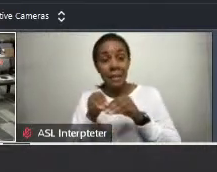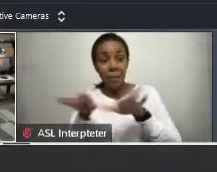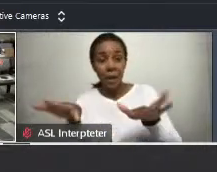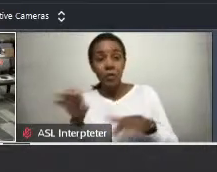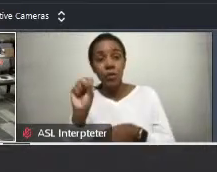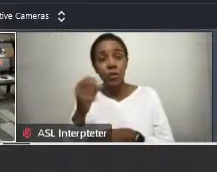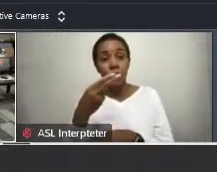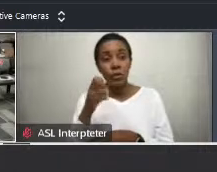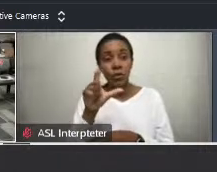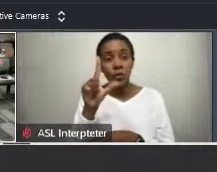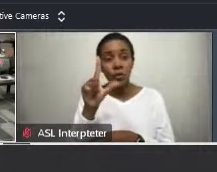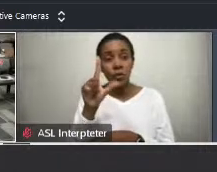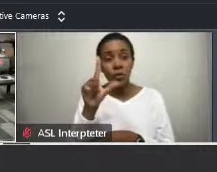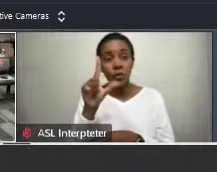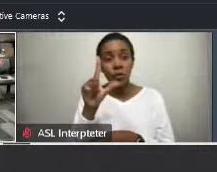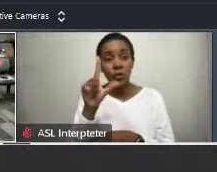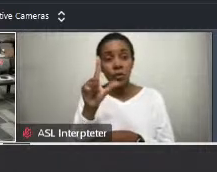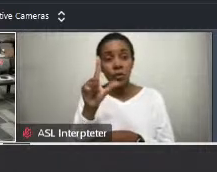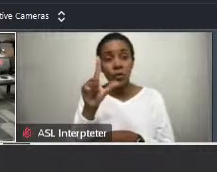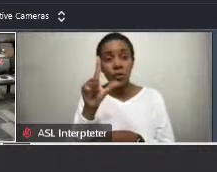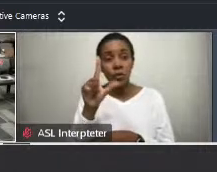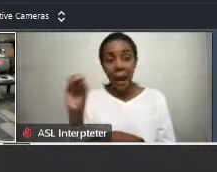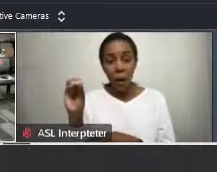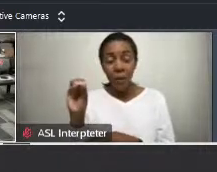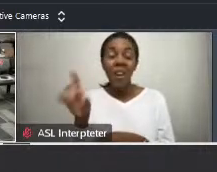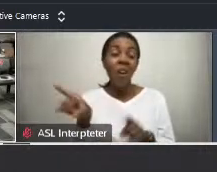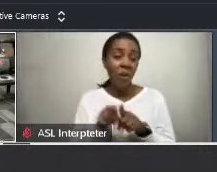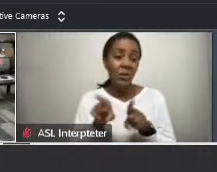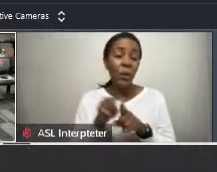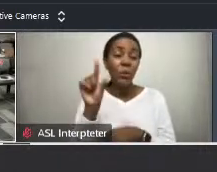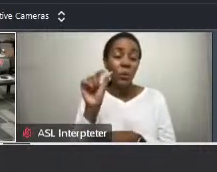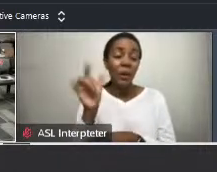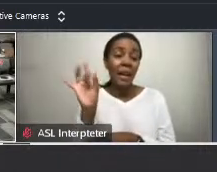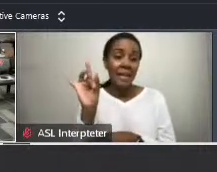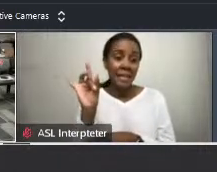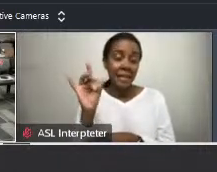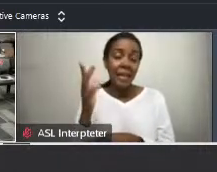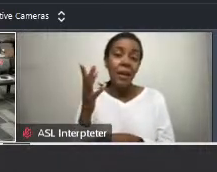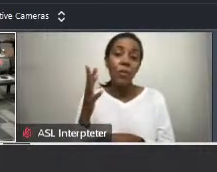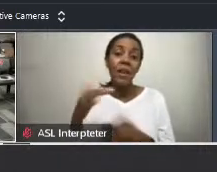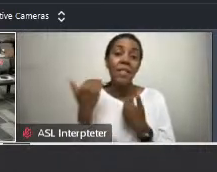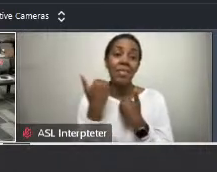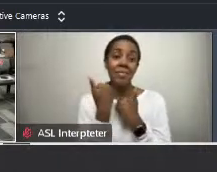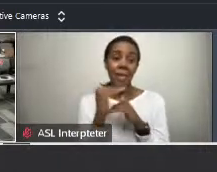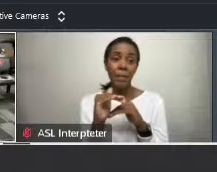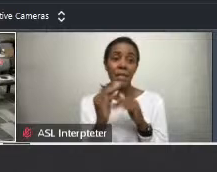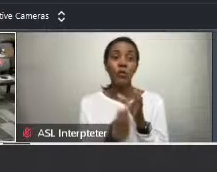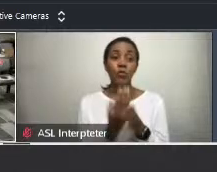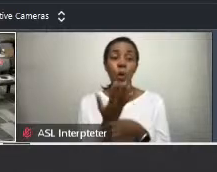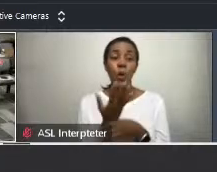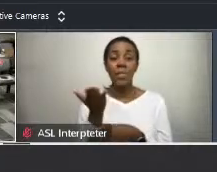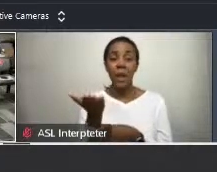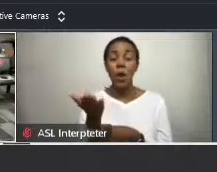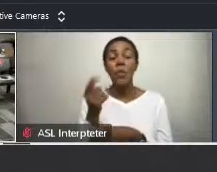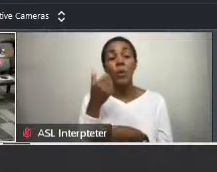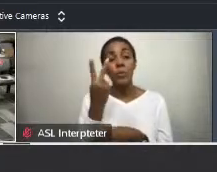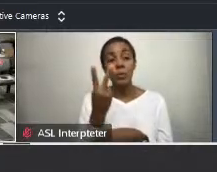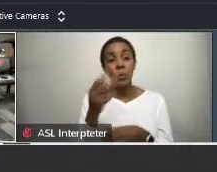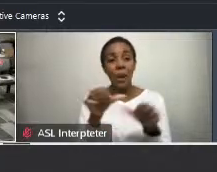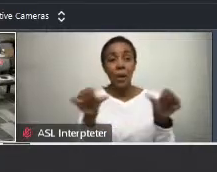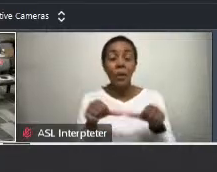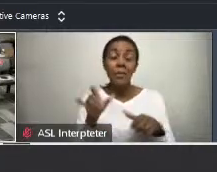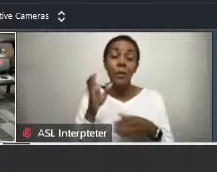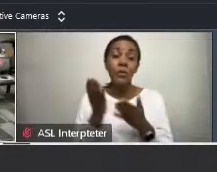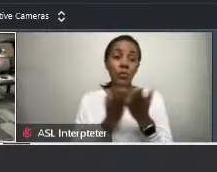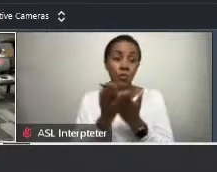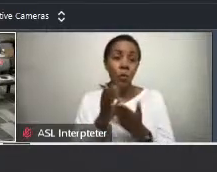decision was also made in 2018. So we have actually limited all actual growth out there. So those are the areas that we serve, that